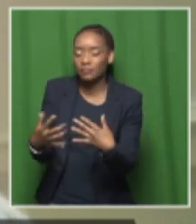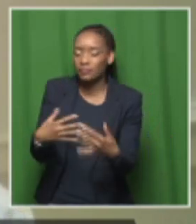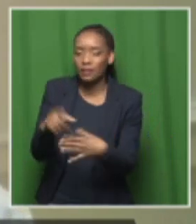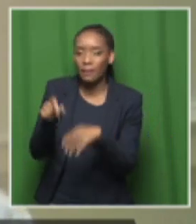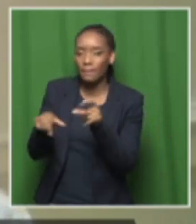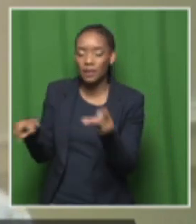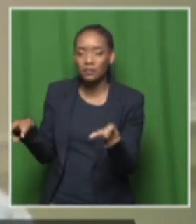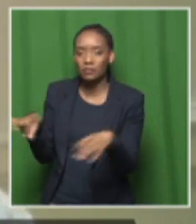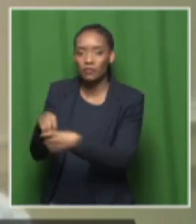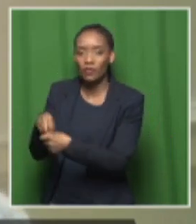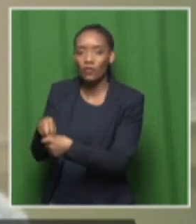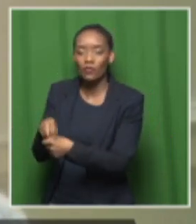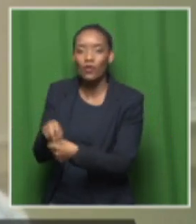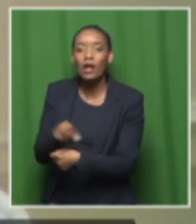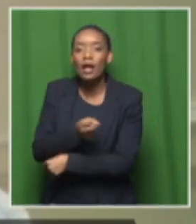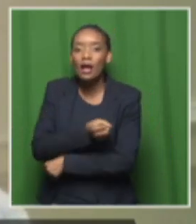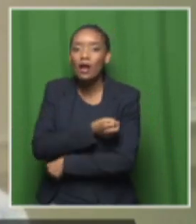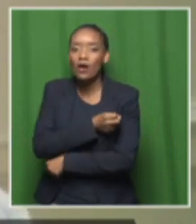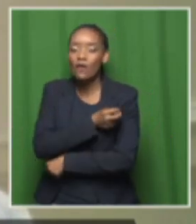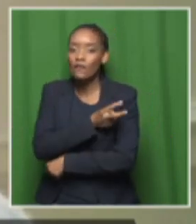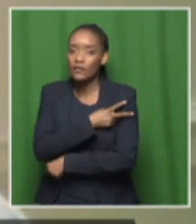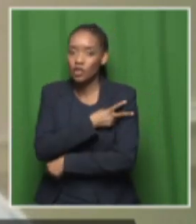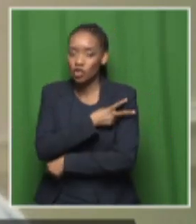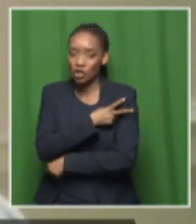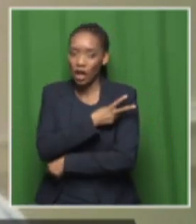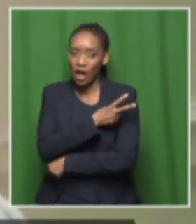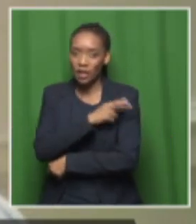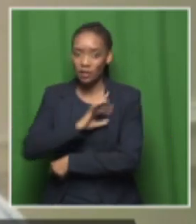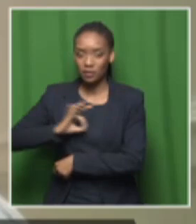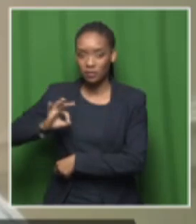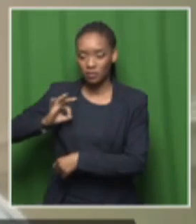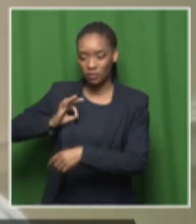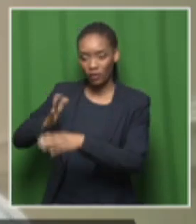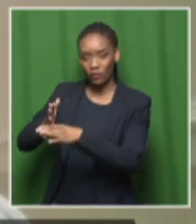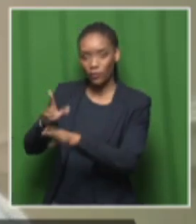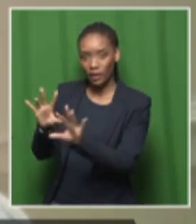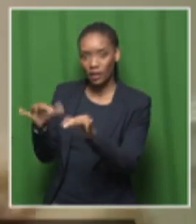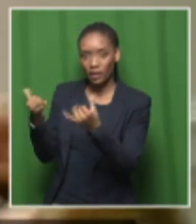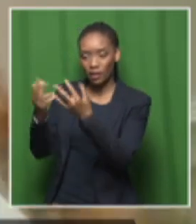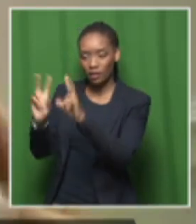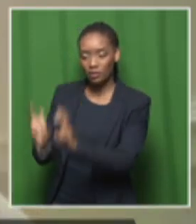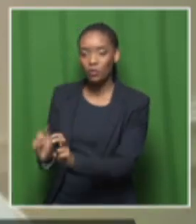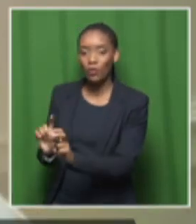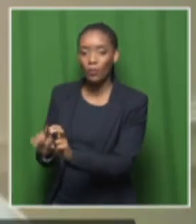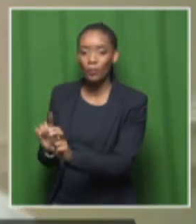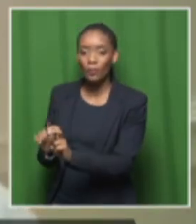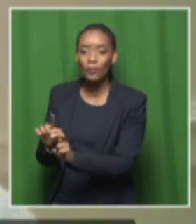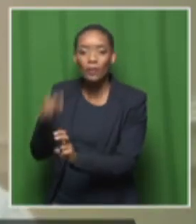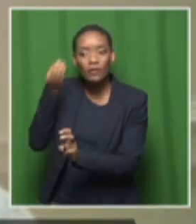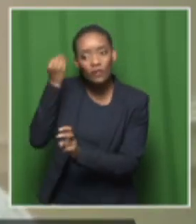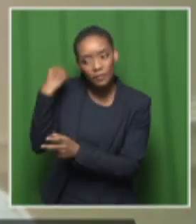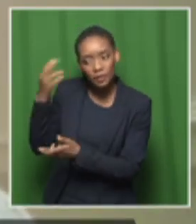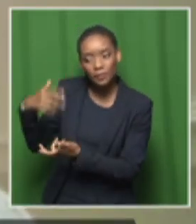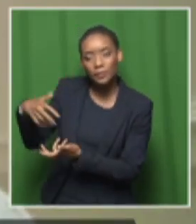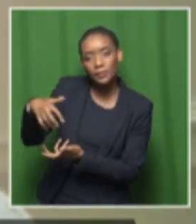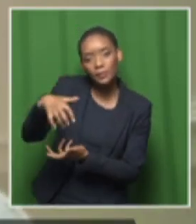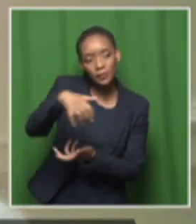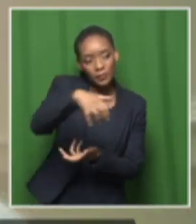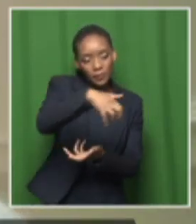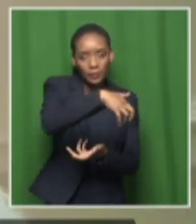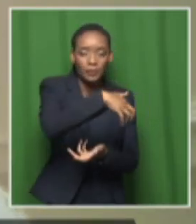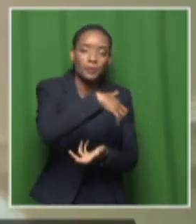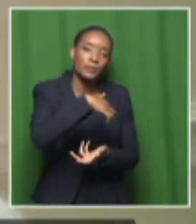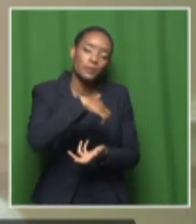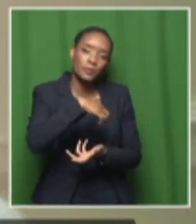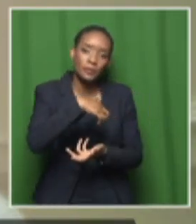handed out information to the investigators that, as we said, were conducting